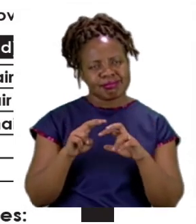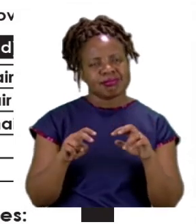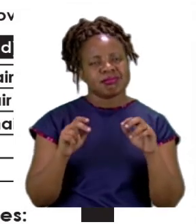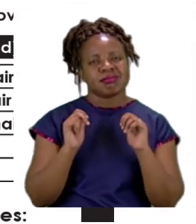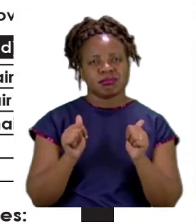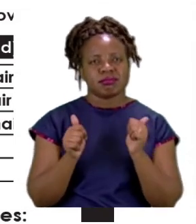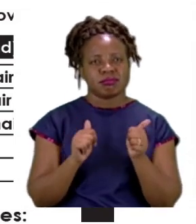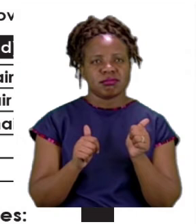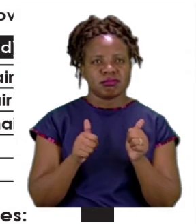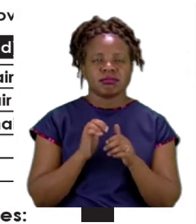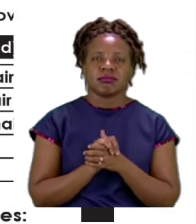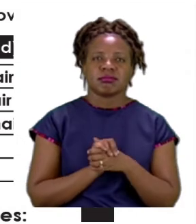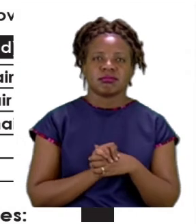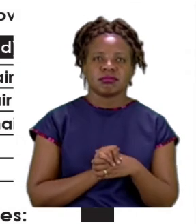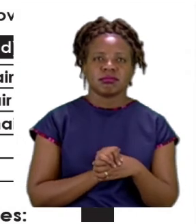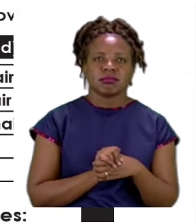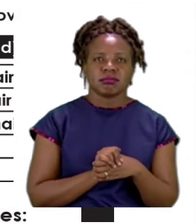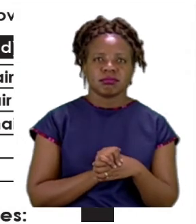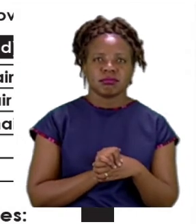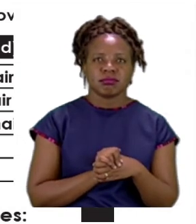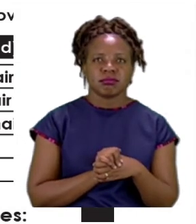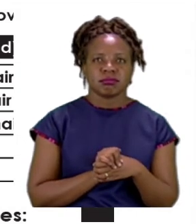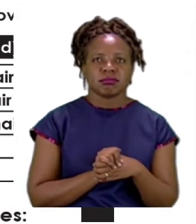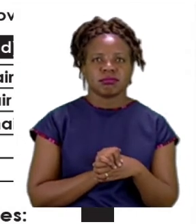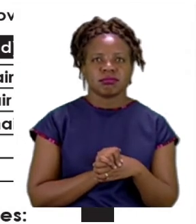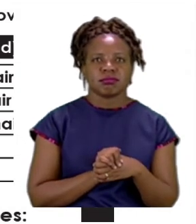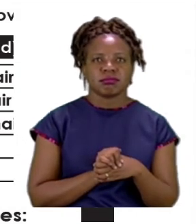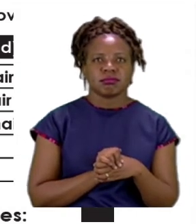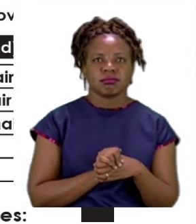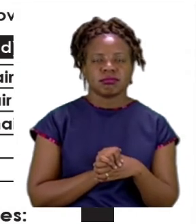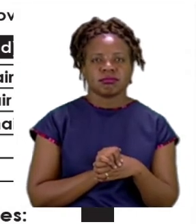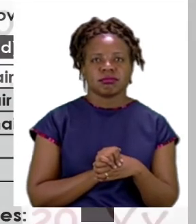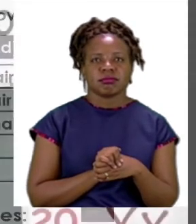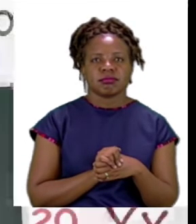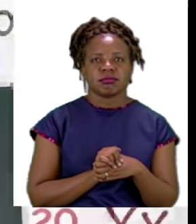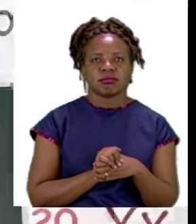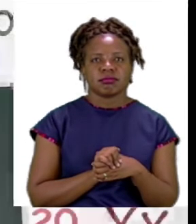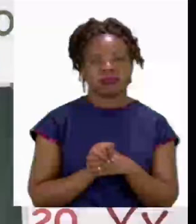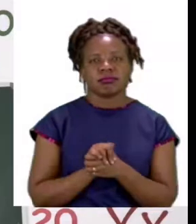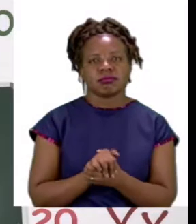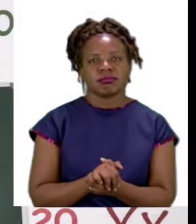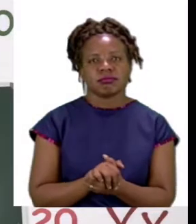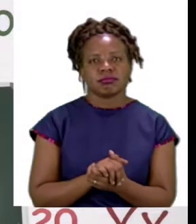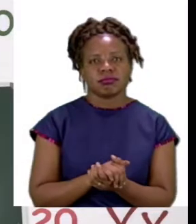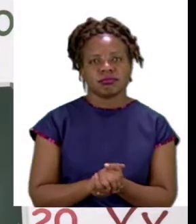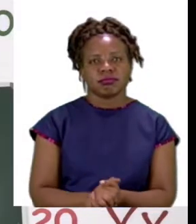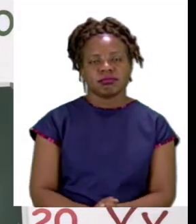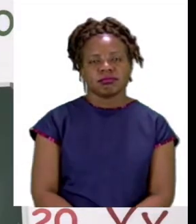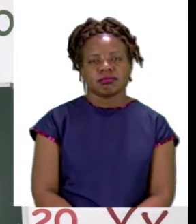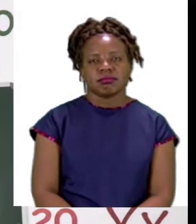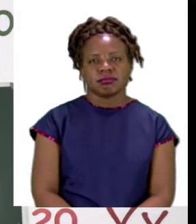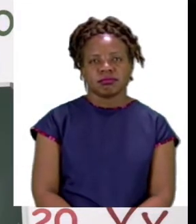the one with the AY, or A, the one with the E sound? Take your time